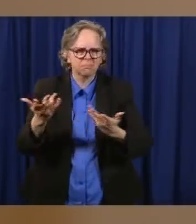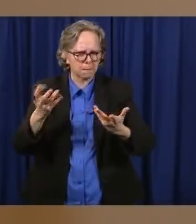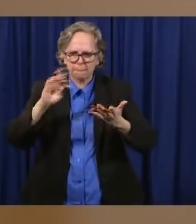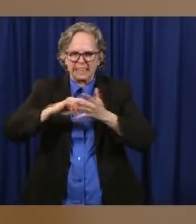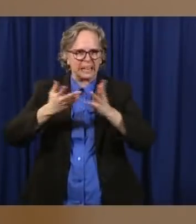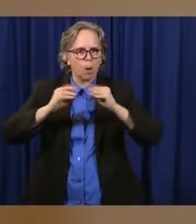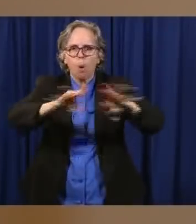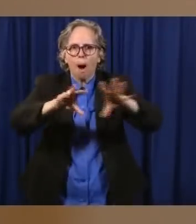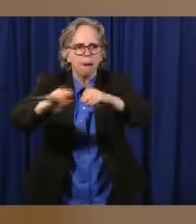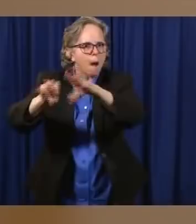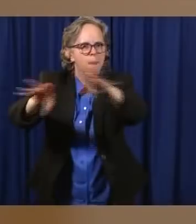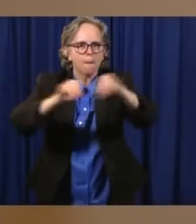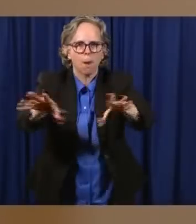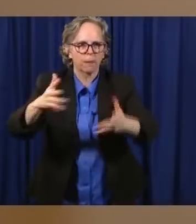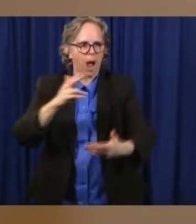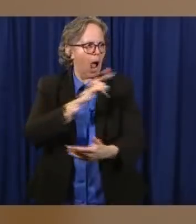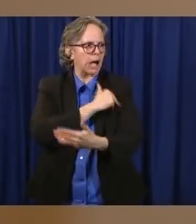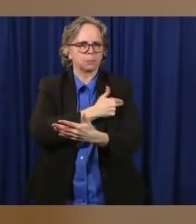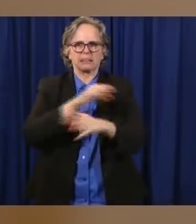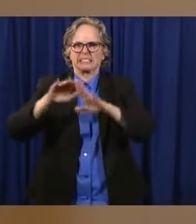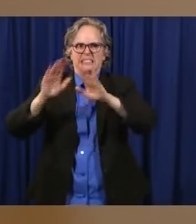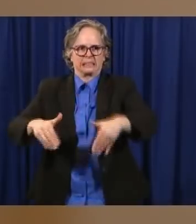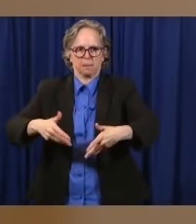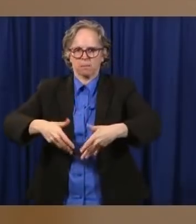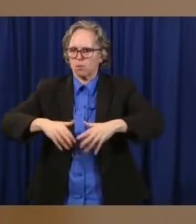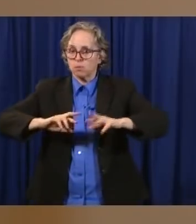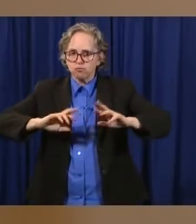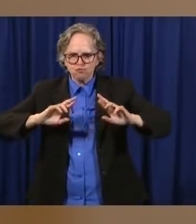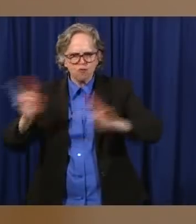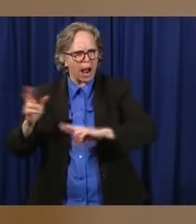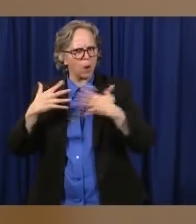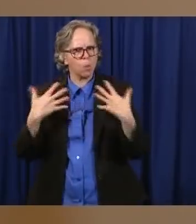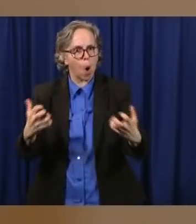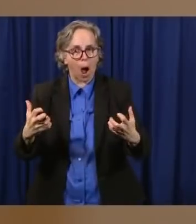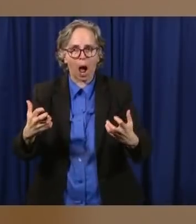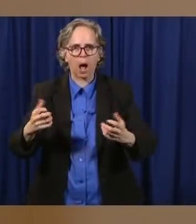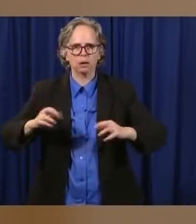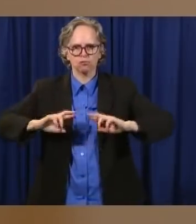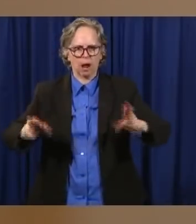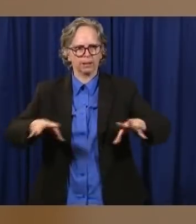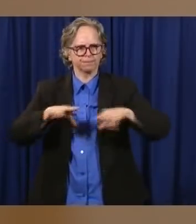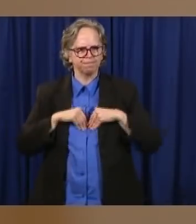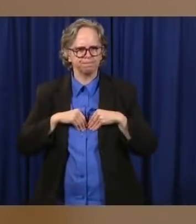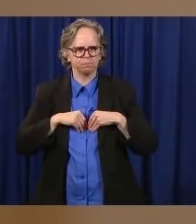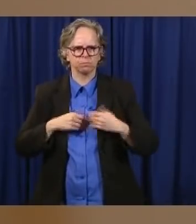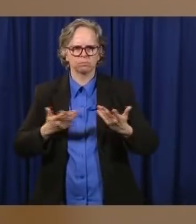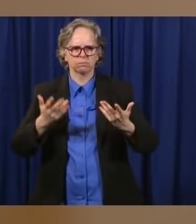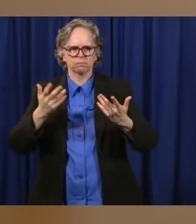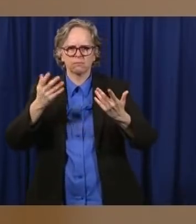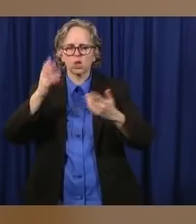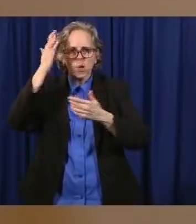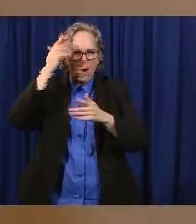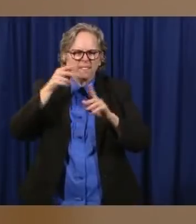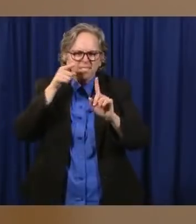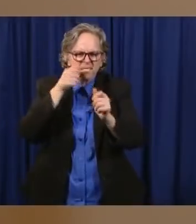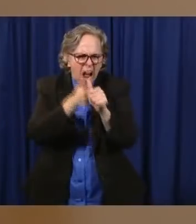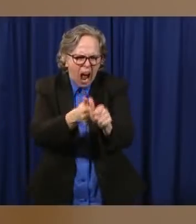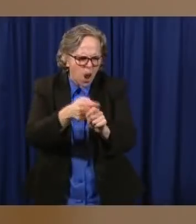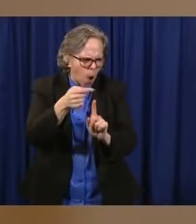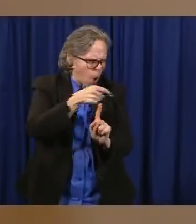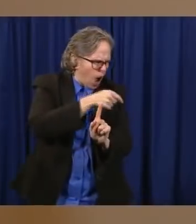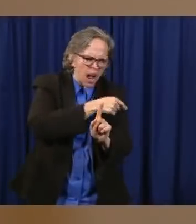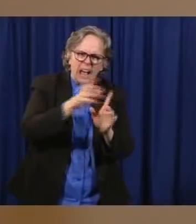so that we can really contact trace effectively. And finally, we really need to see these numbers show that we're on